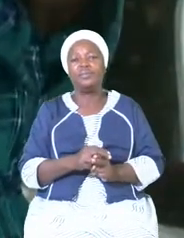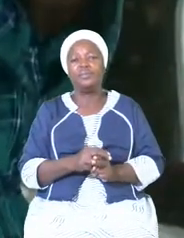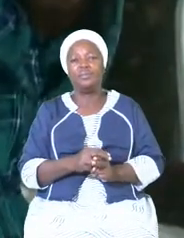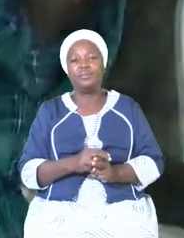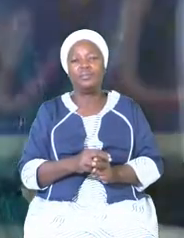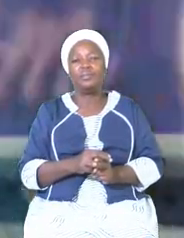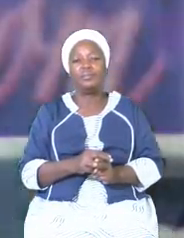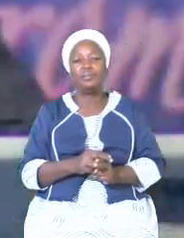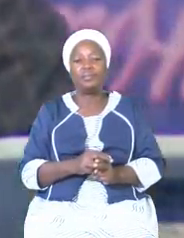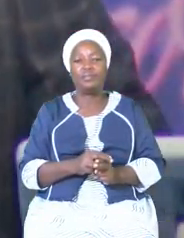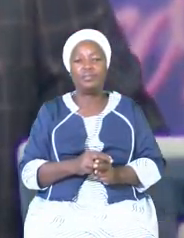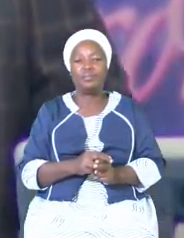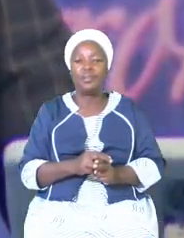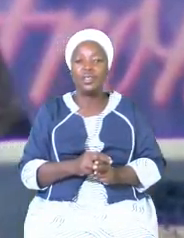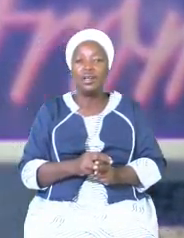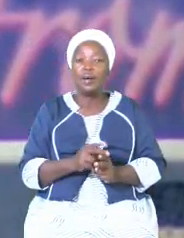But